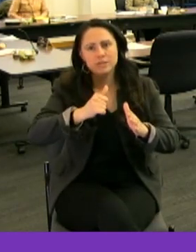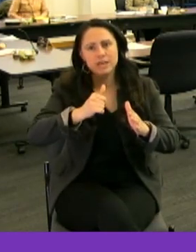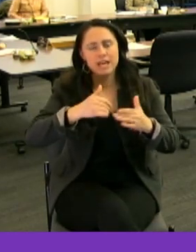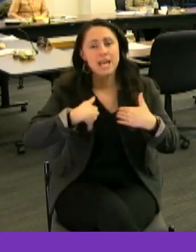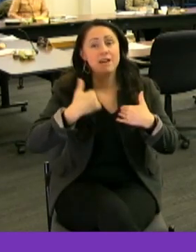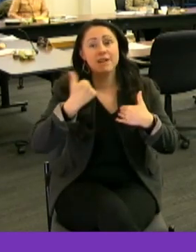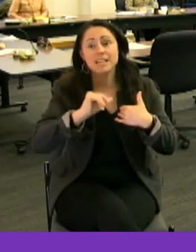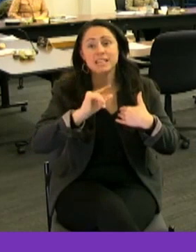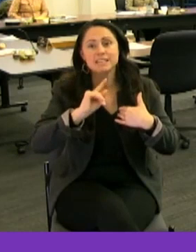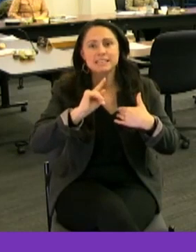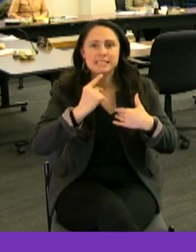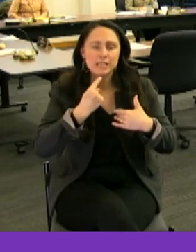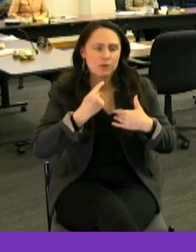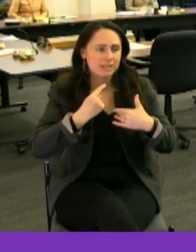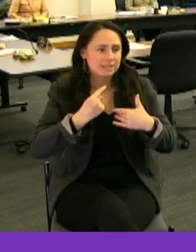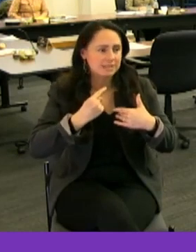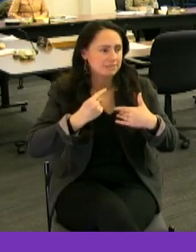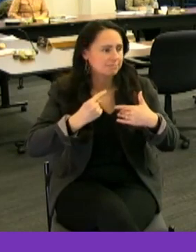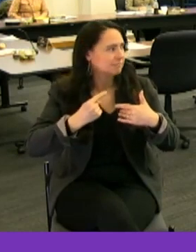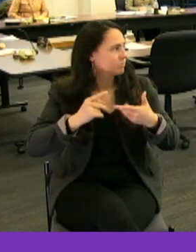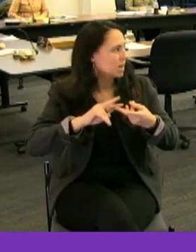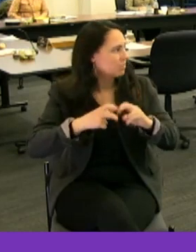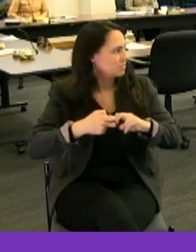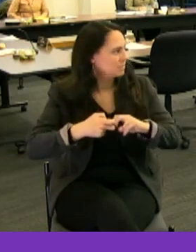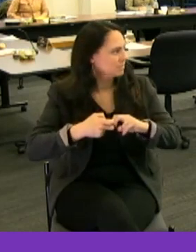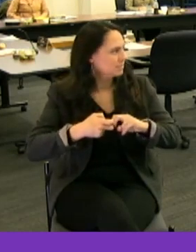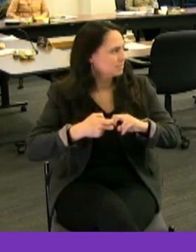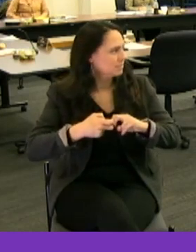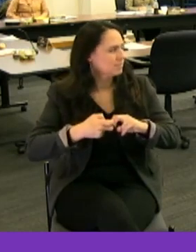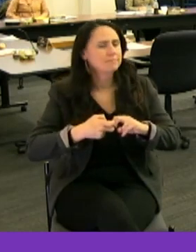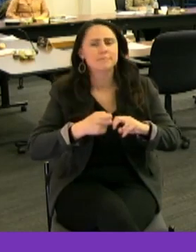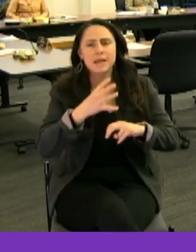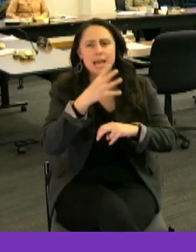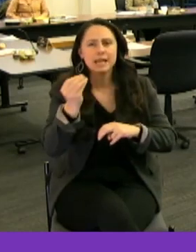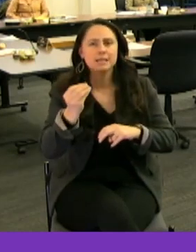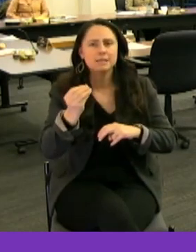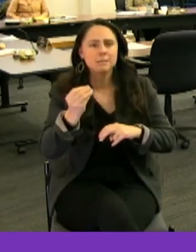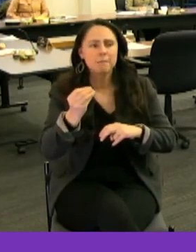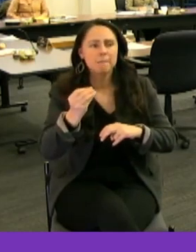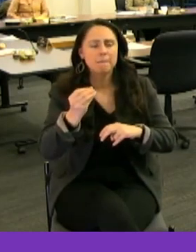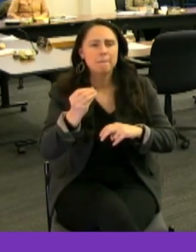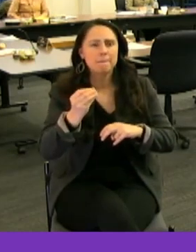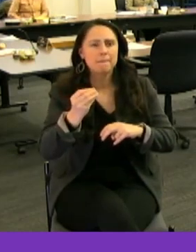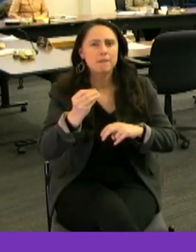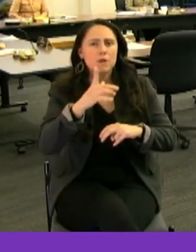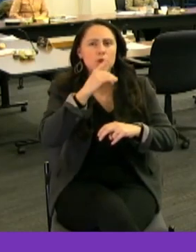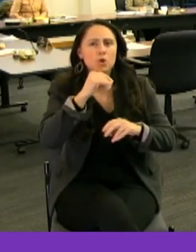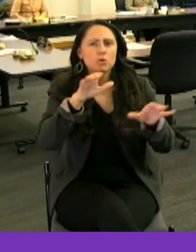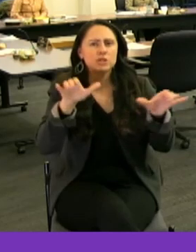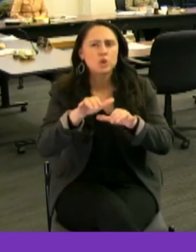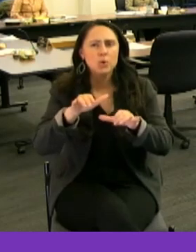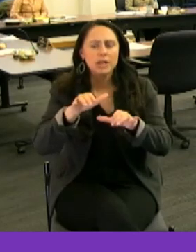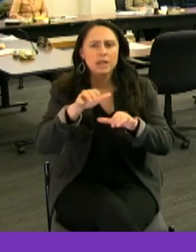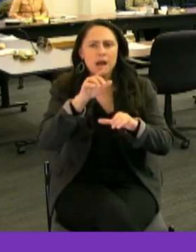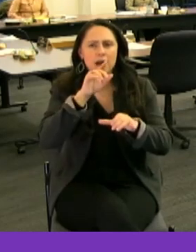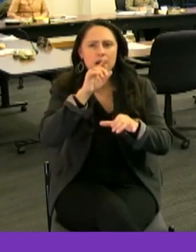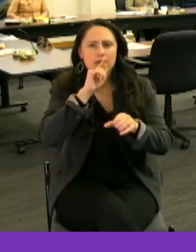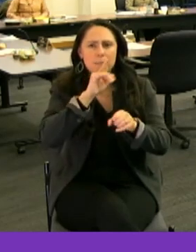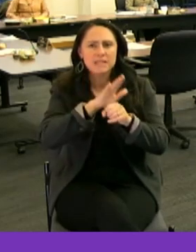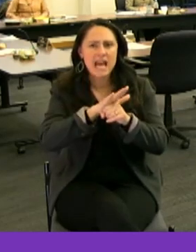have anything serious happen. And who's doing the pledge?